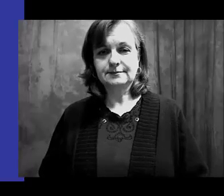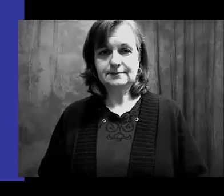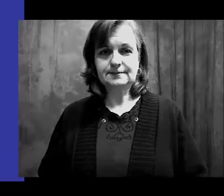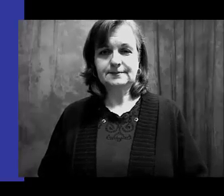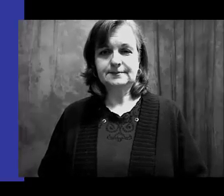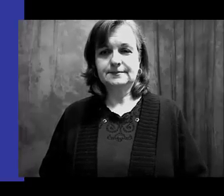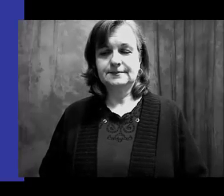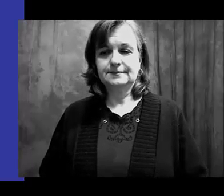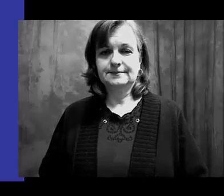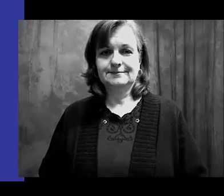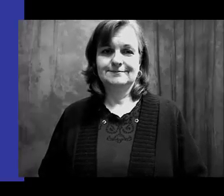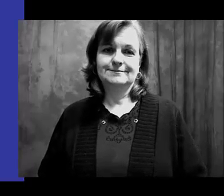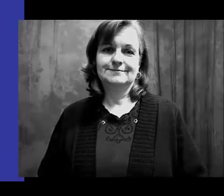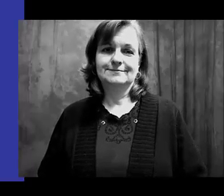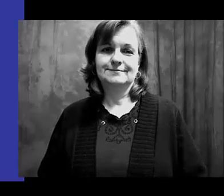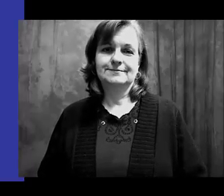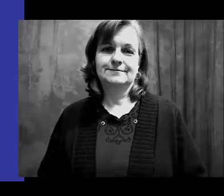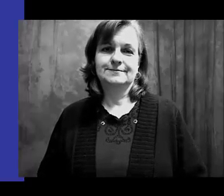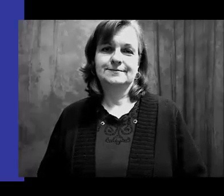Now,